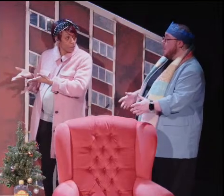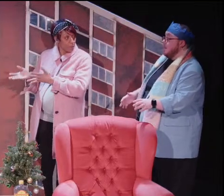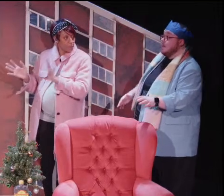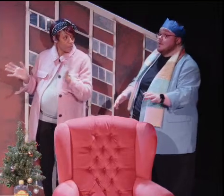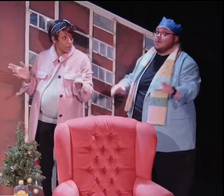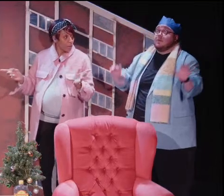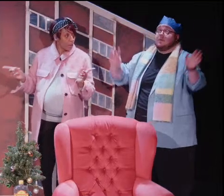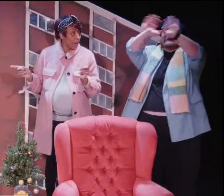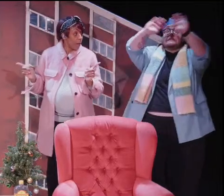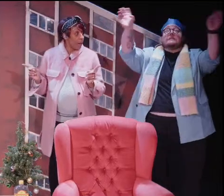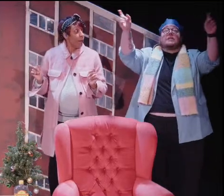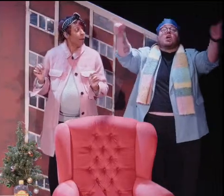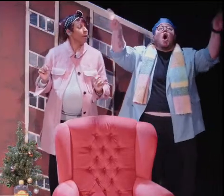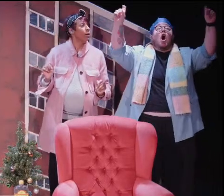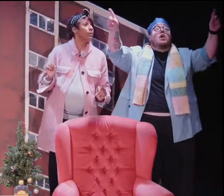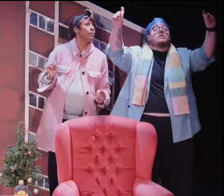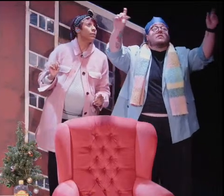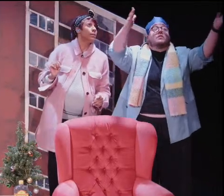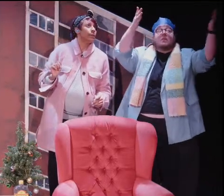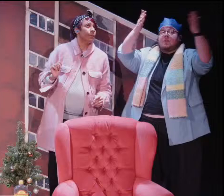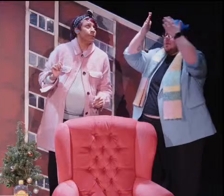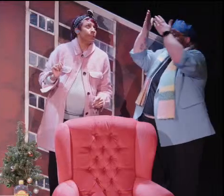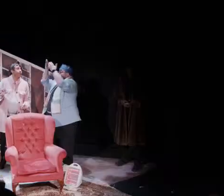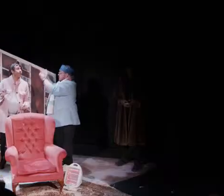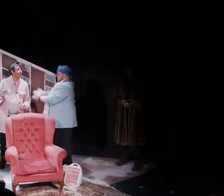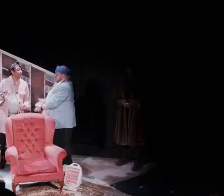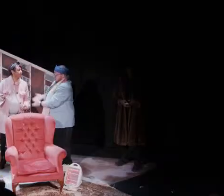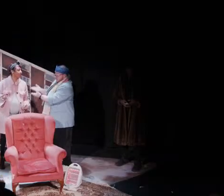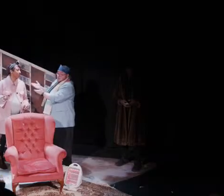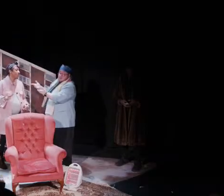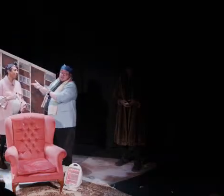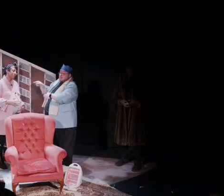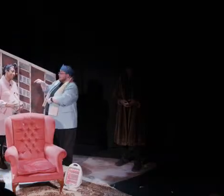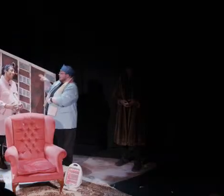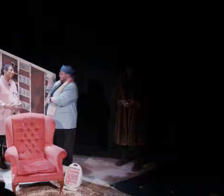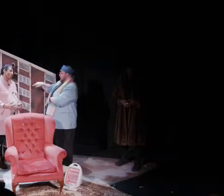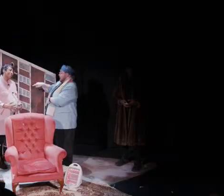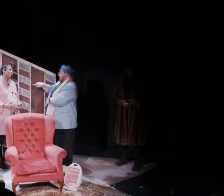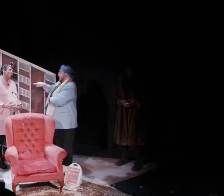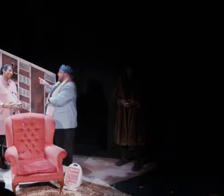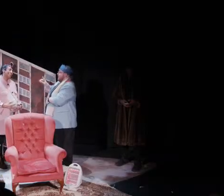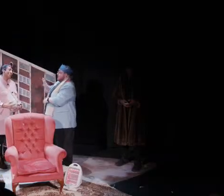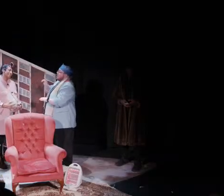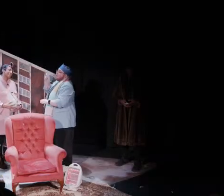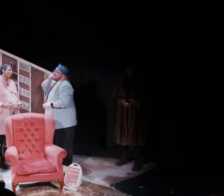what does he say? Like, well, what do you think of that? And he's going,